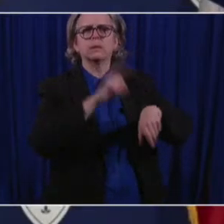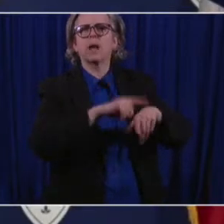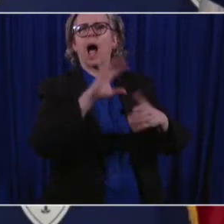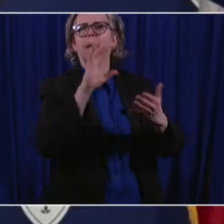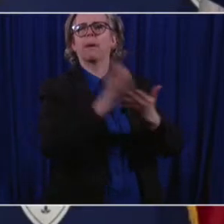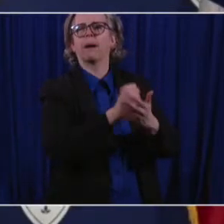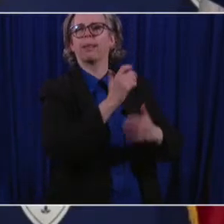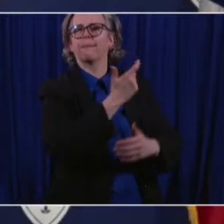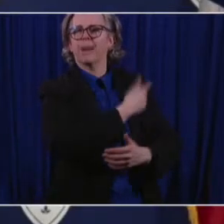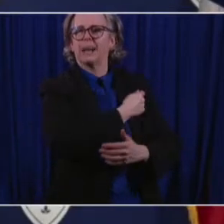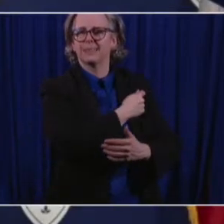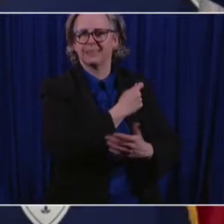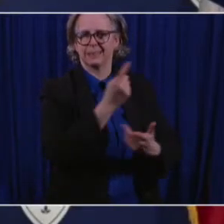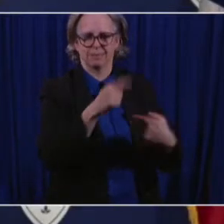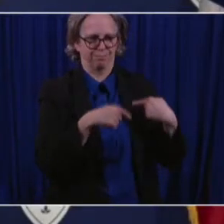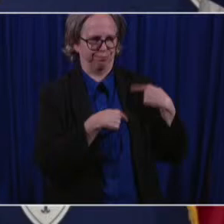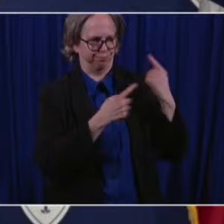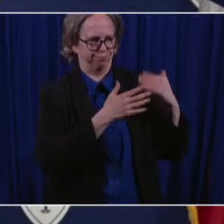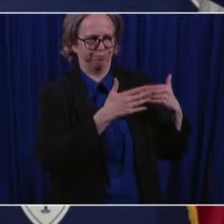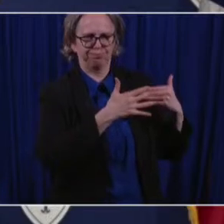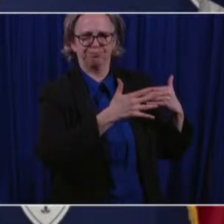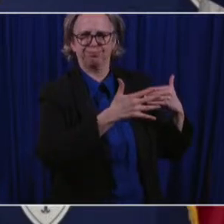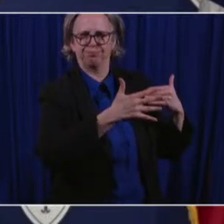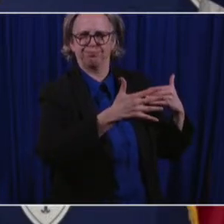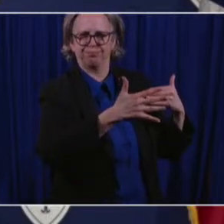I think that